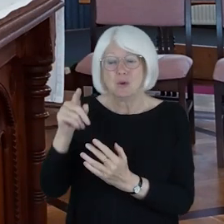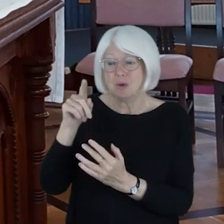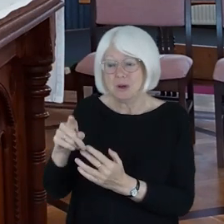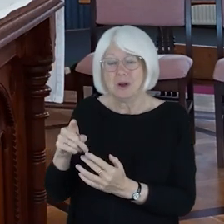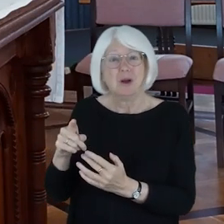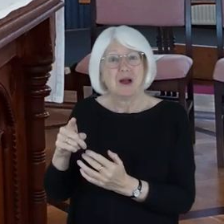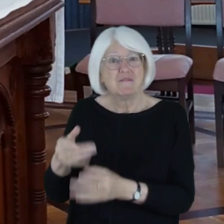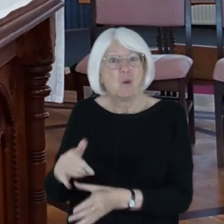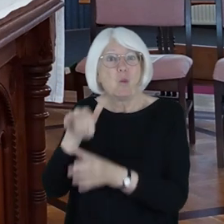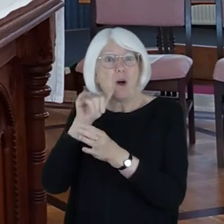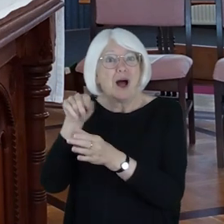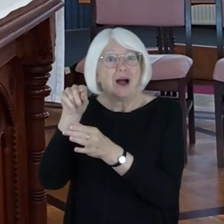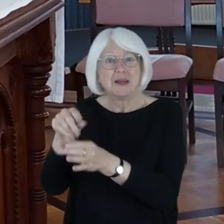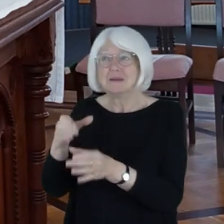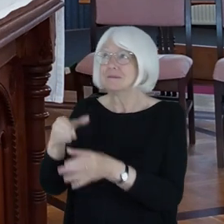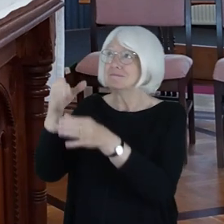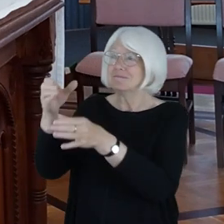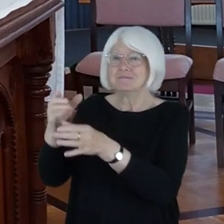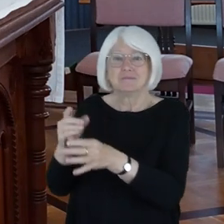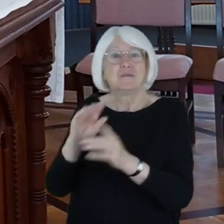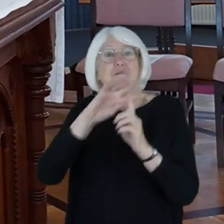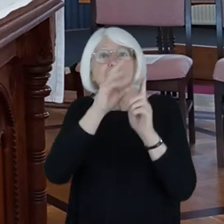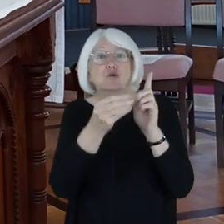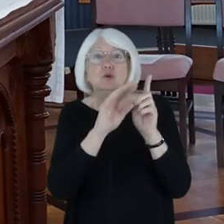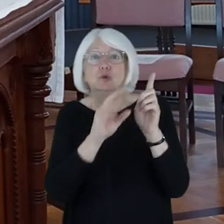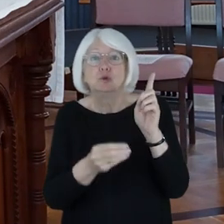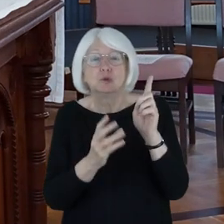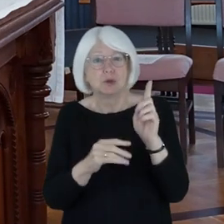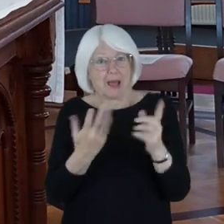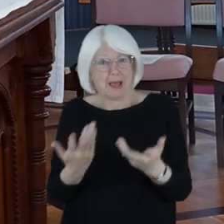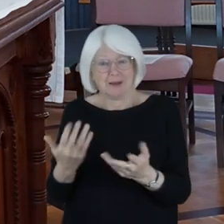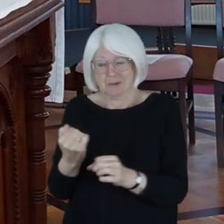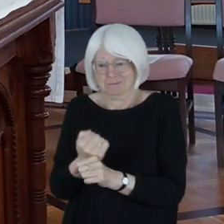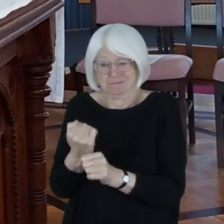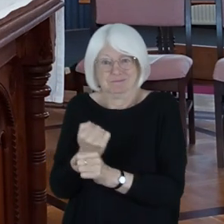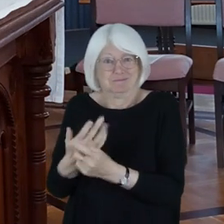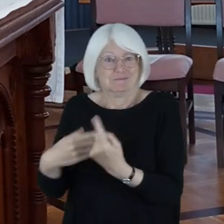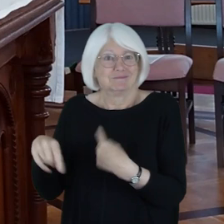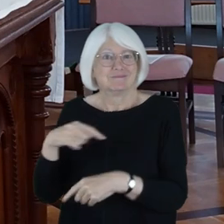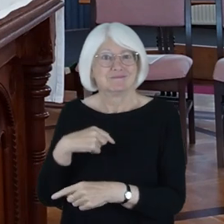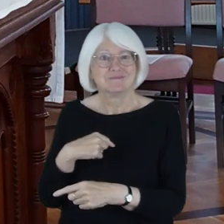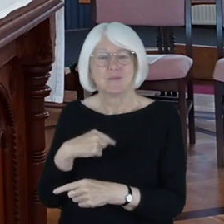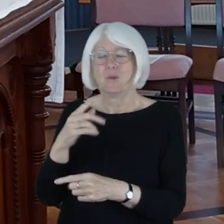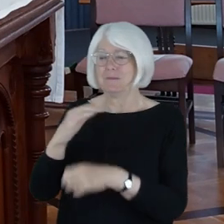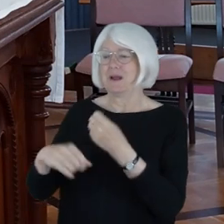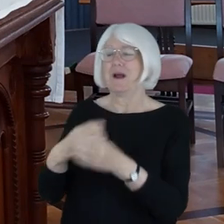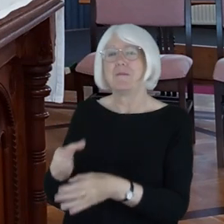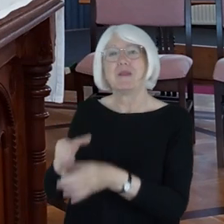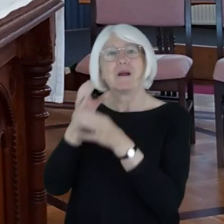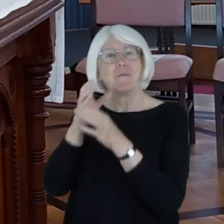you, fruit of the vine and work of human hands. It will become for us the cup of